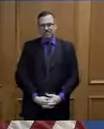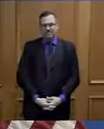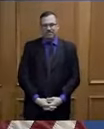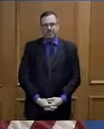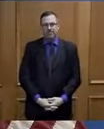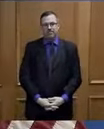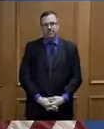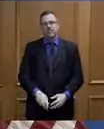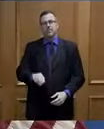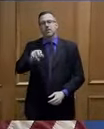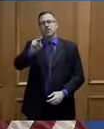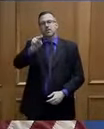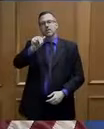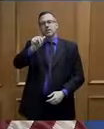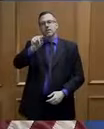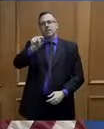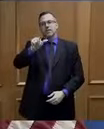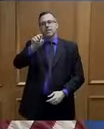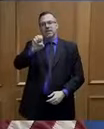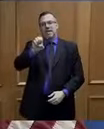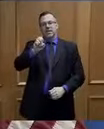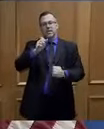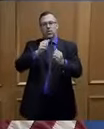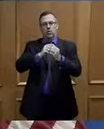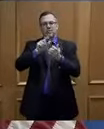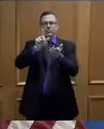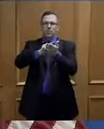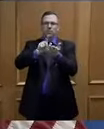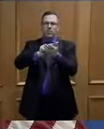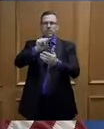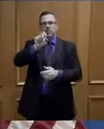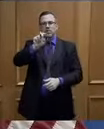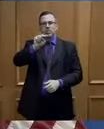Next, we'll go to Natalie Allison with the Tennessean. Natalie, your